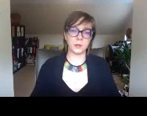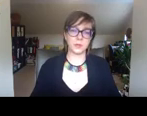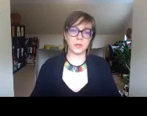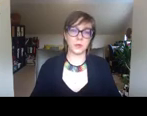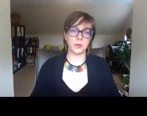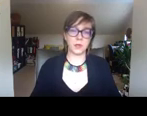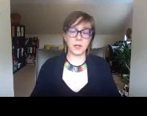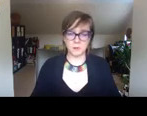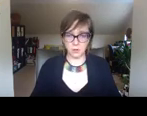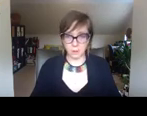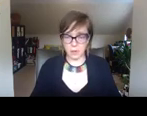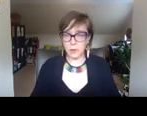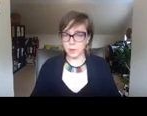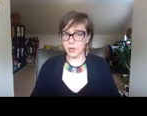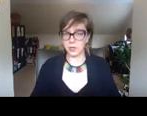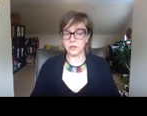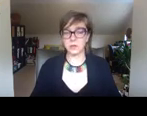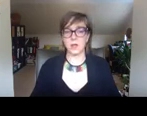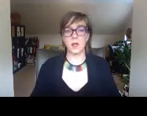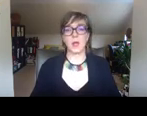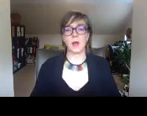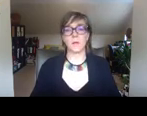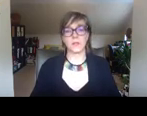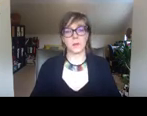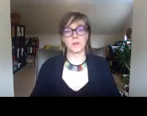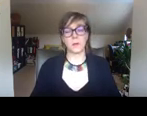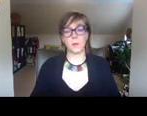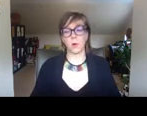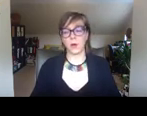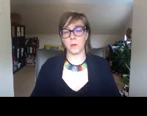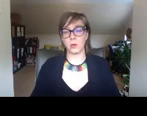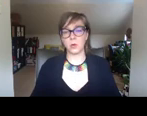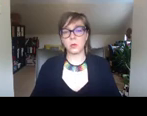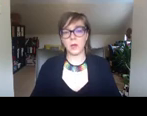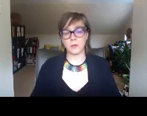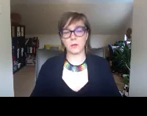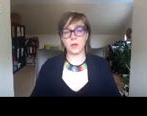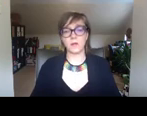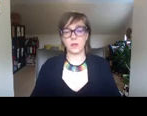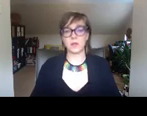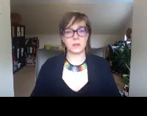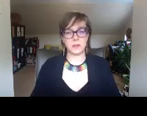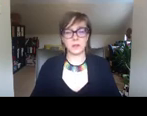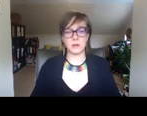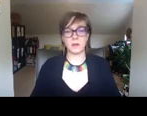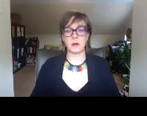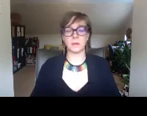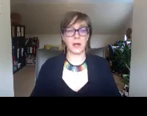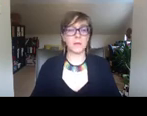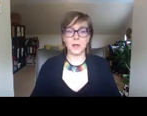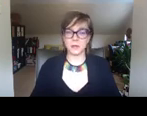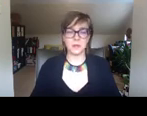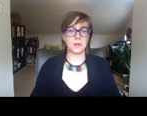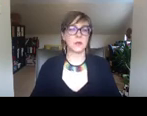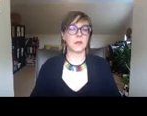the stories that were done in very big publications. Some of them were at a more local level, and then we did see